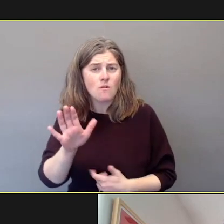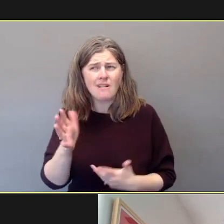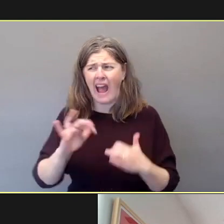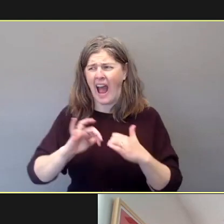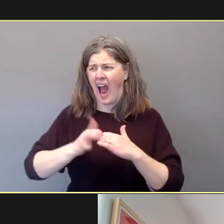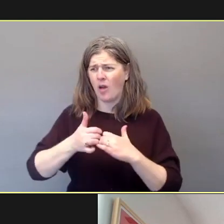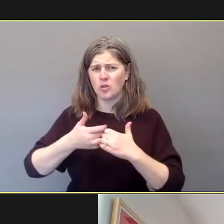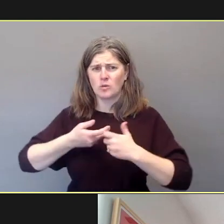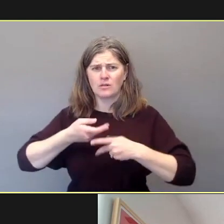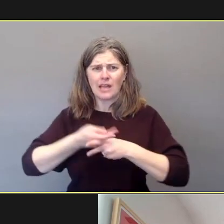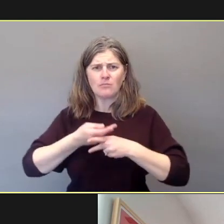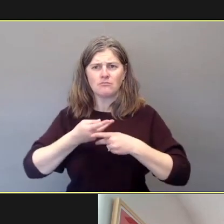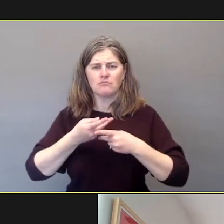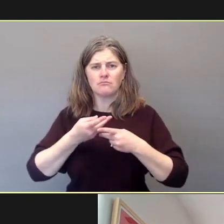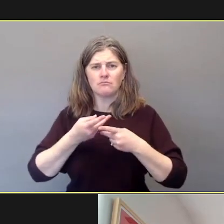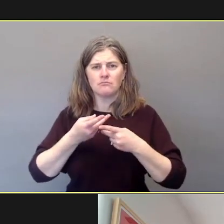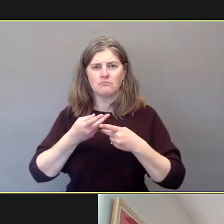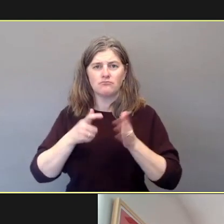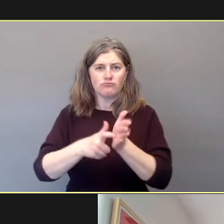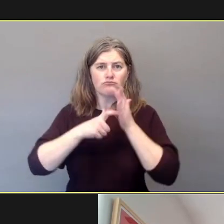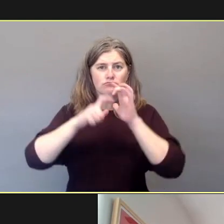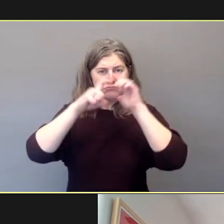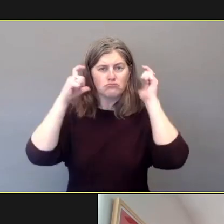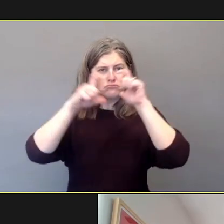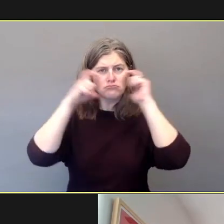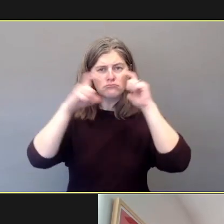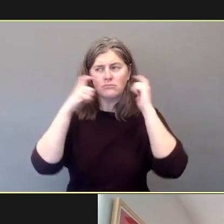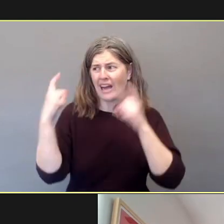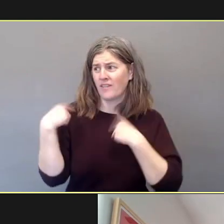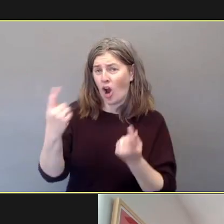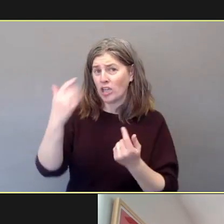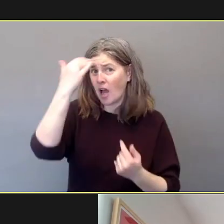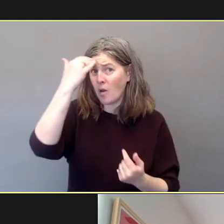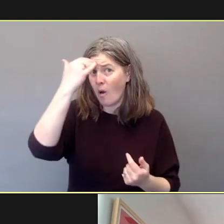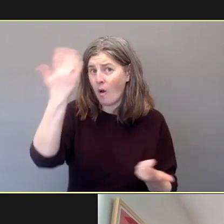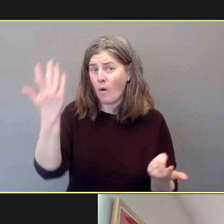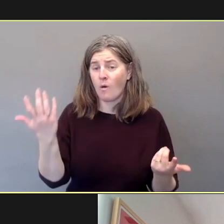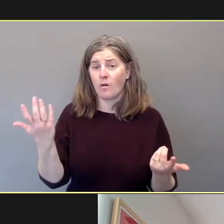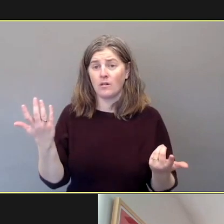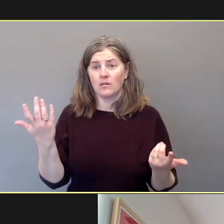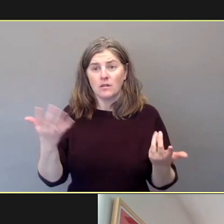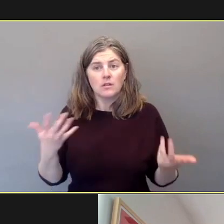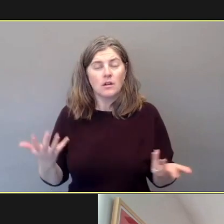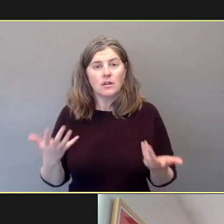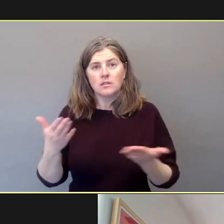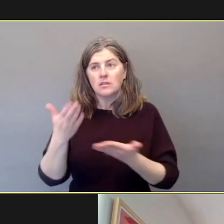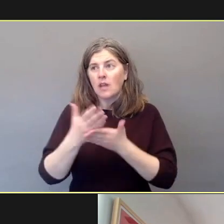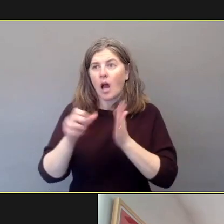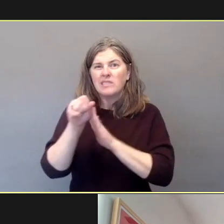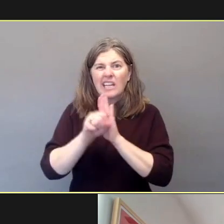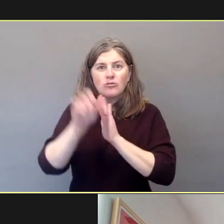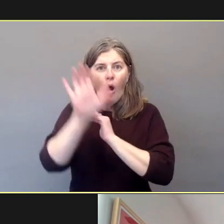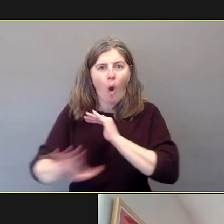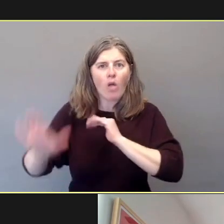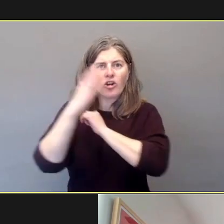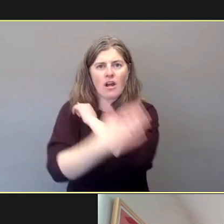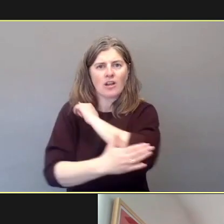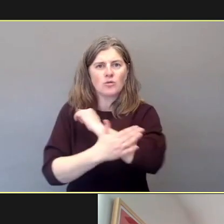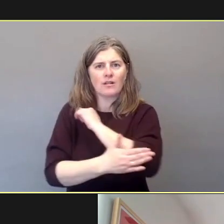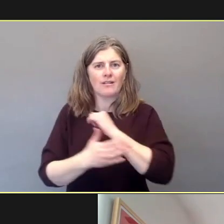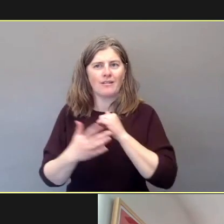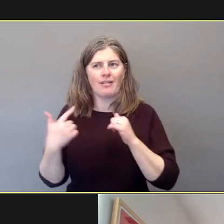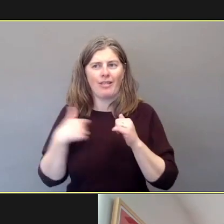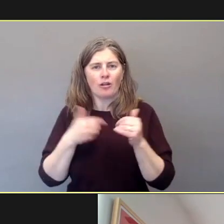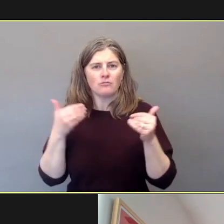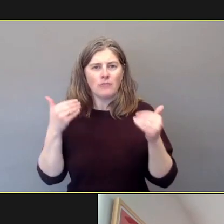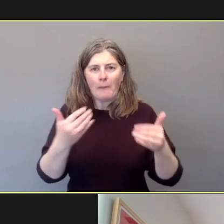just keep having that on there when, as far as I know, there are states all around the country that are playing